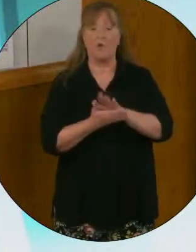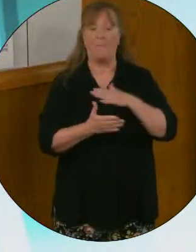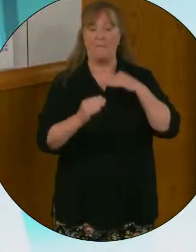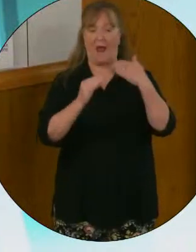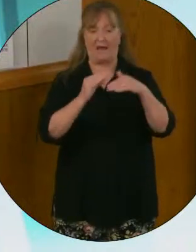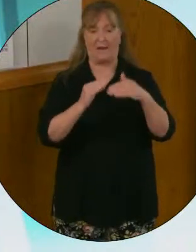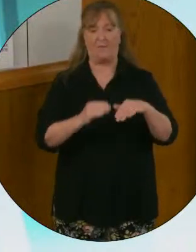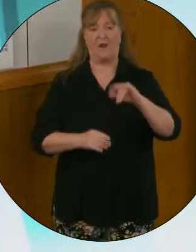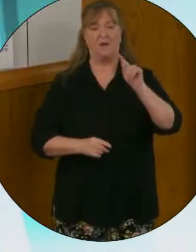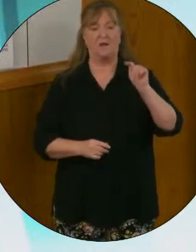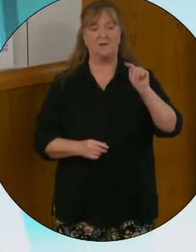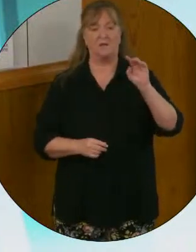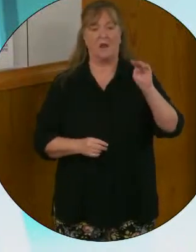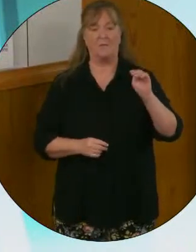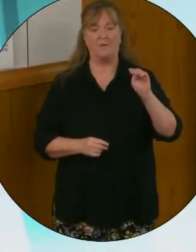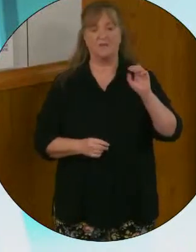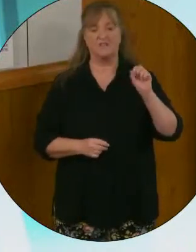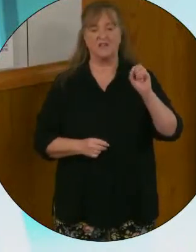email address is